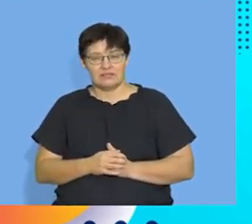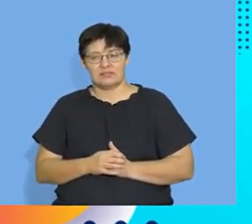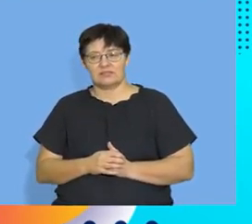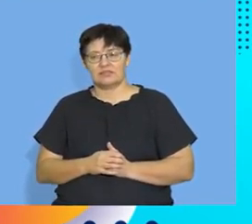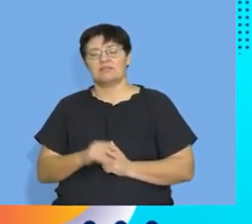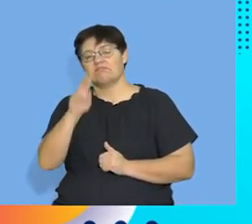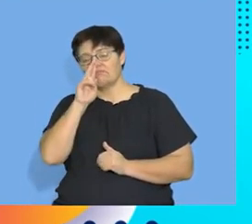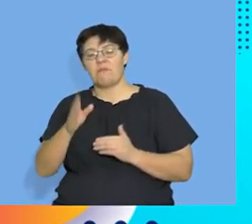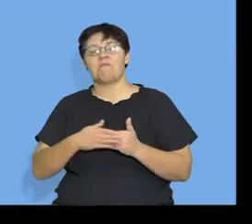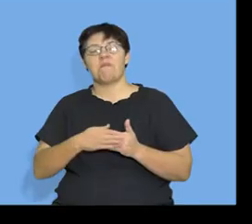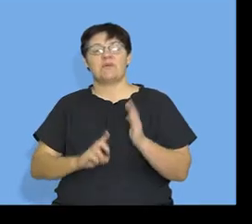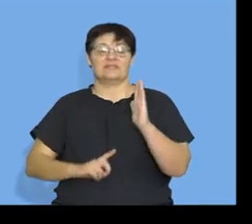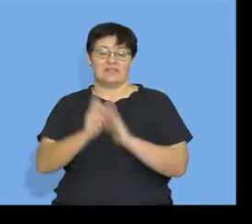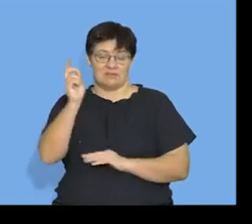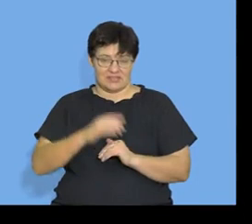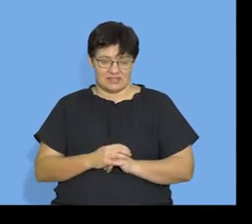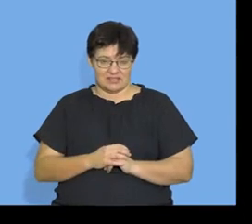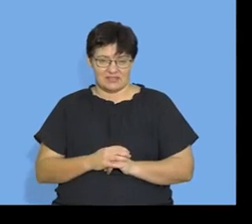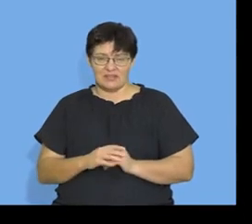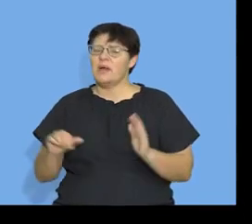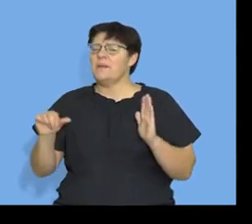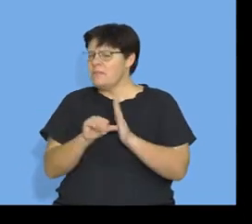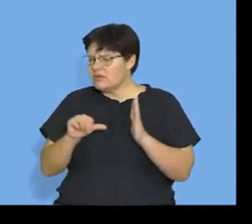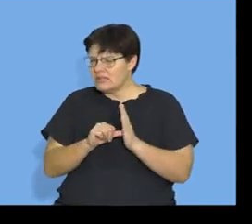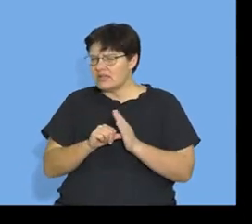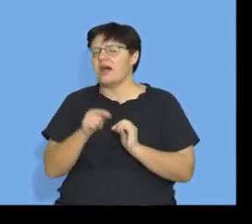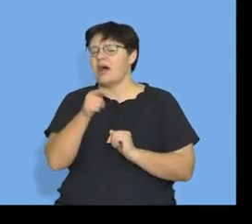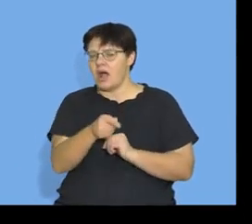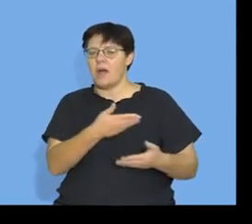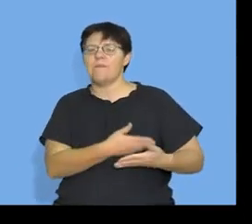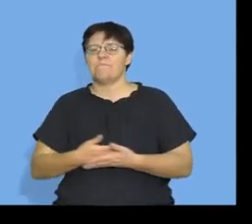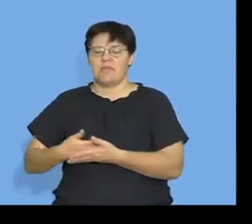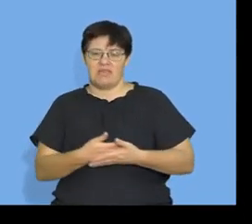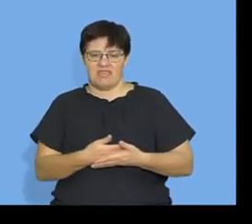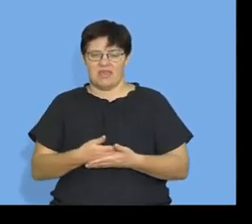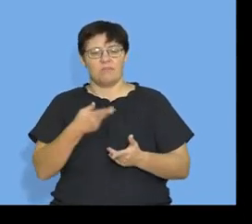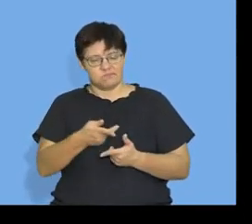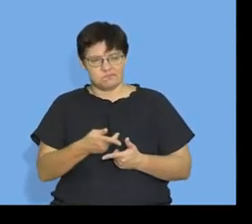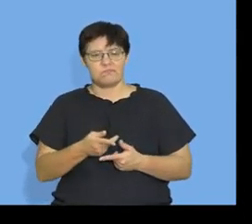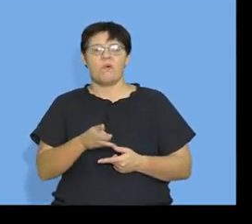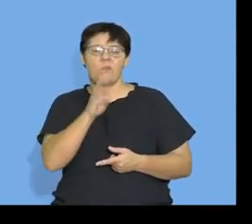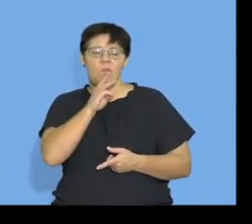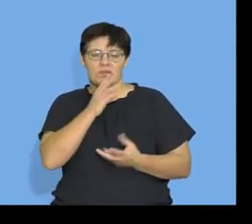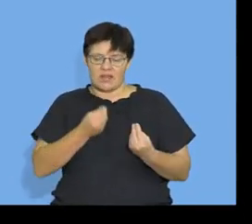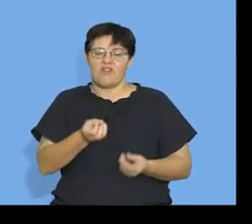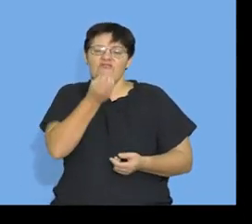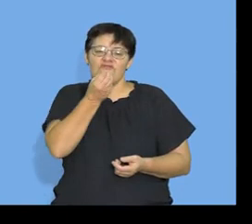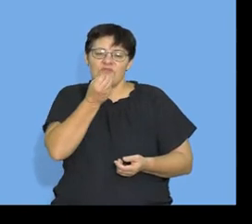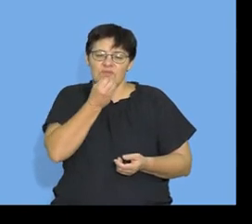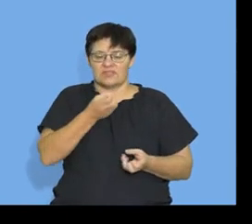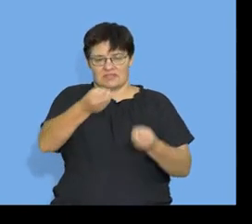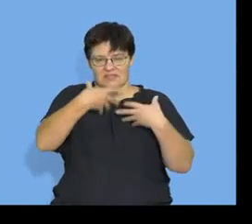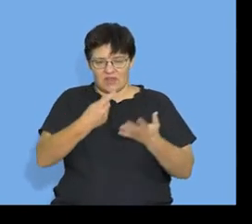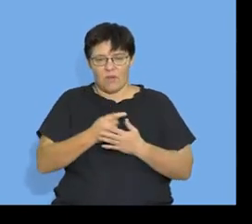at the further development, it is important that the baby remains hydrated and nourished with the outside